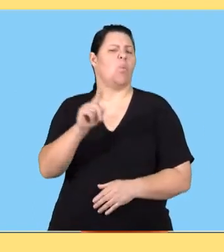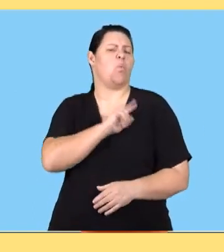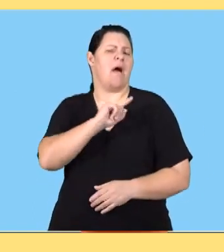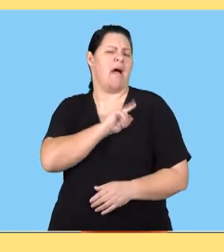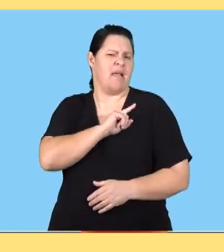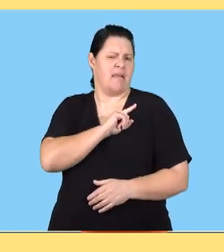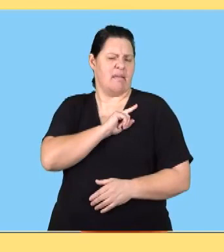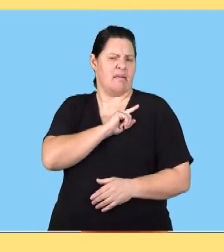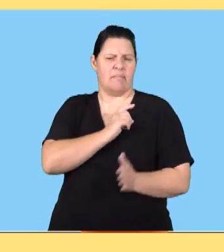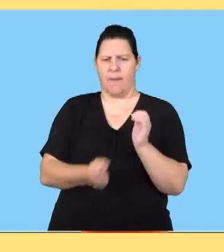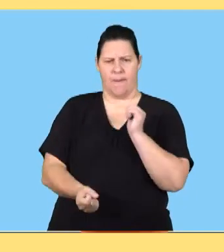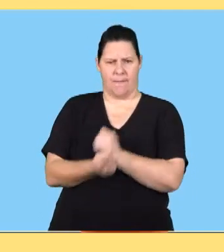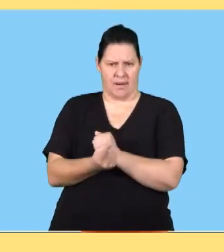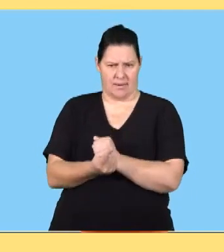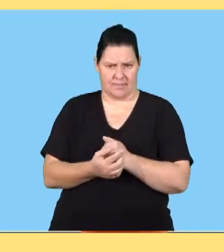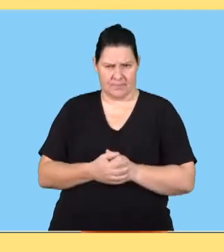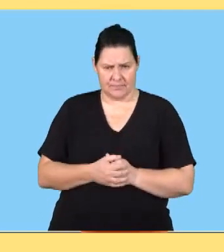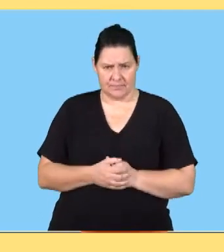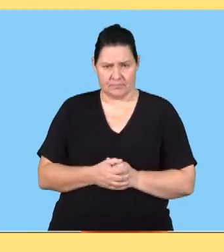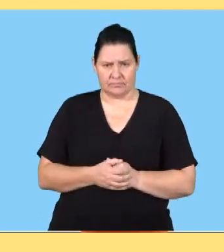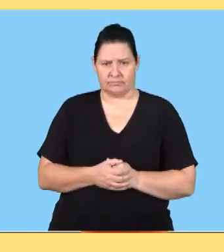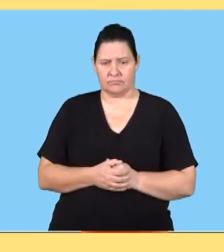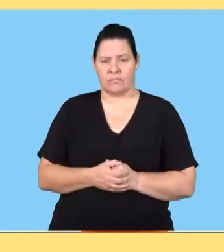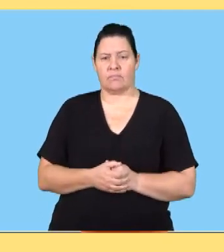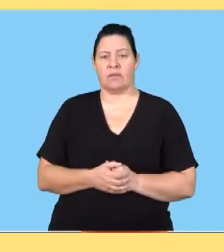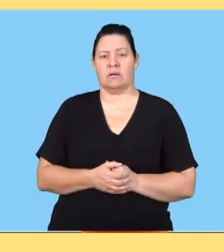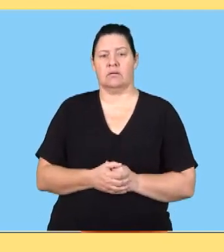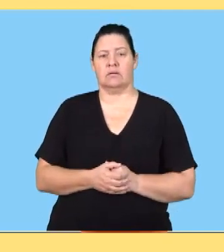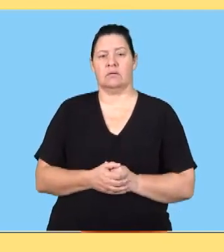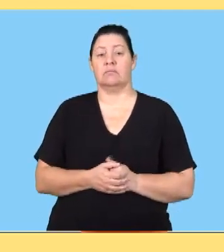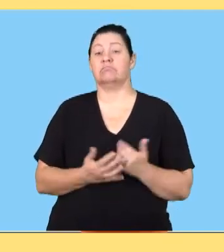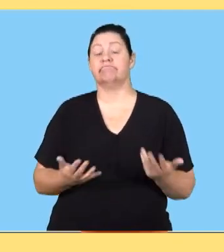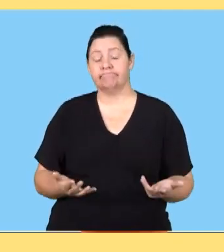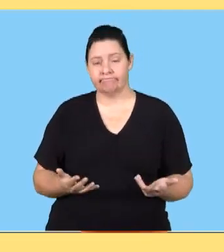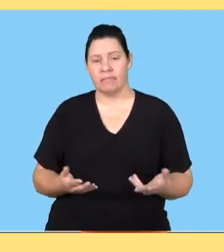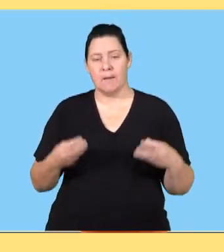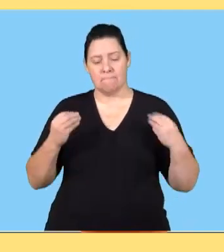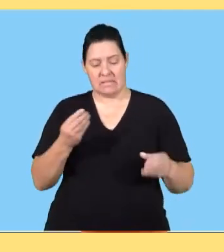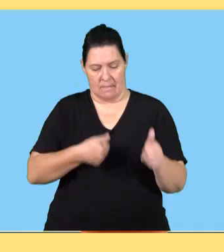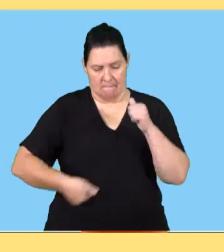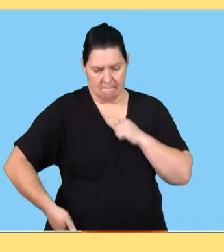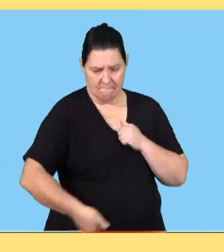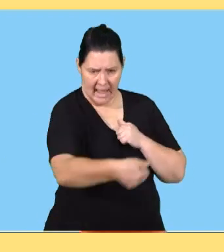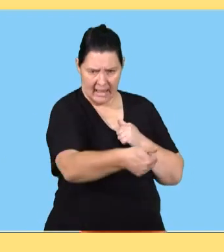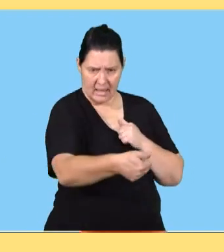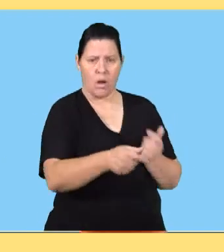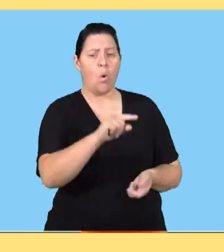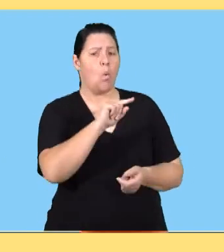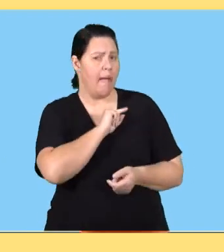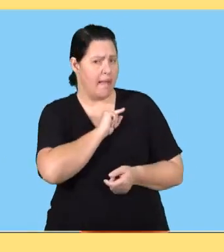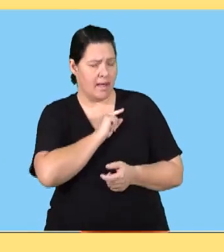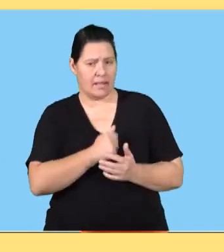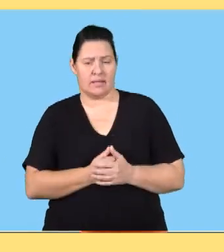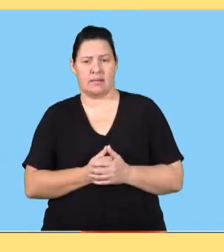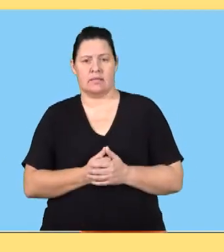What are some of the reasons that can lead to allowances? The business may return goods to the creditors for one